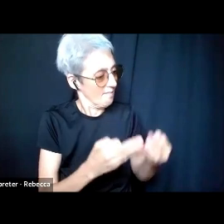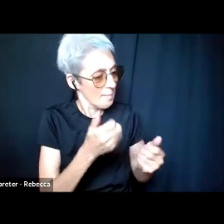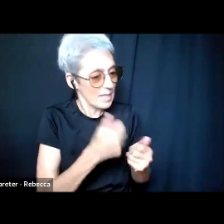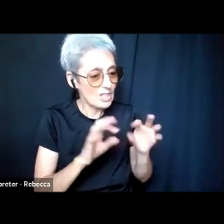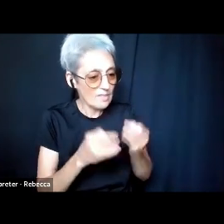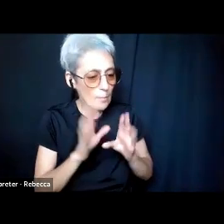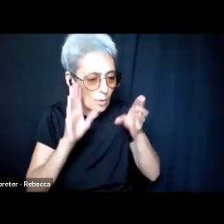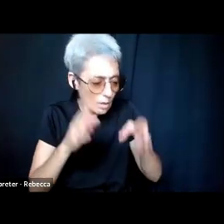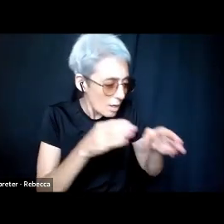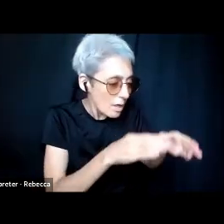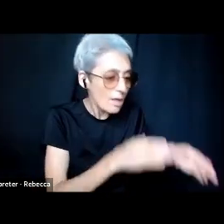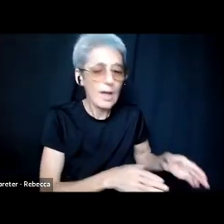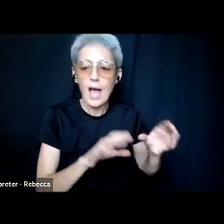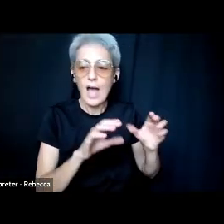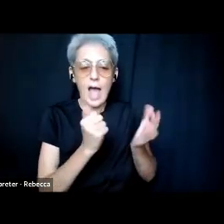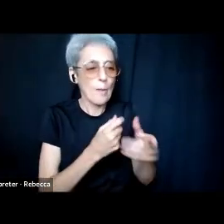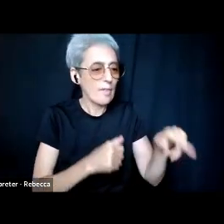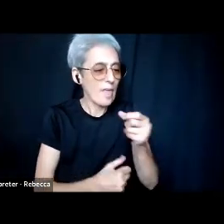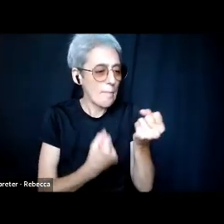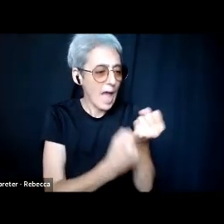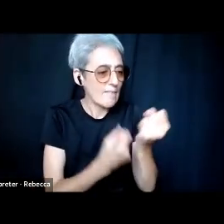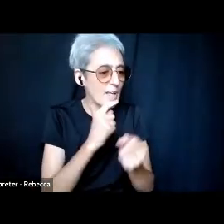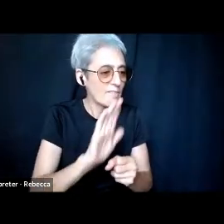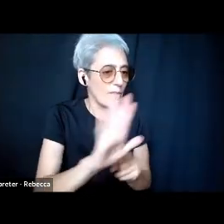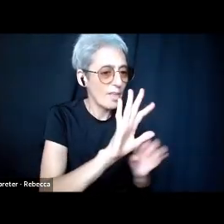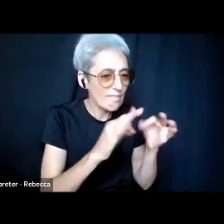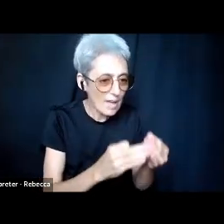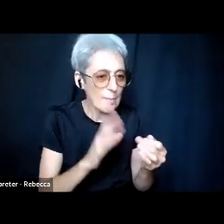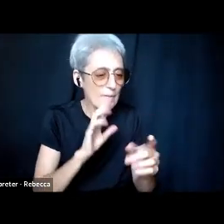advocate for themselves and their families to get their needs met.